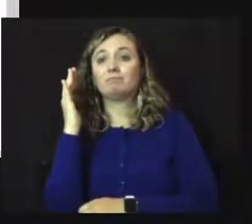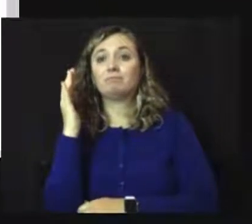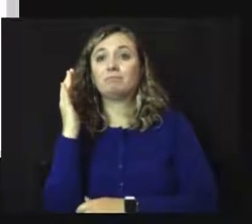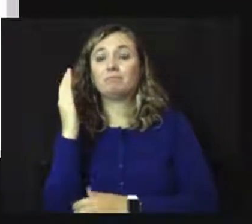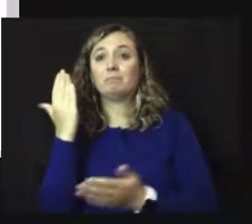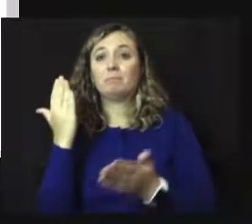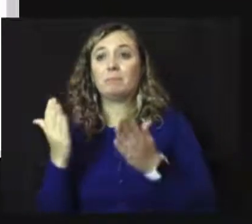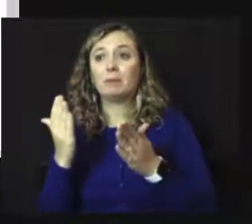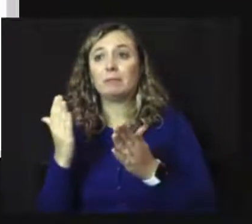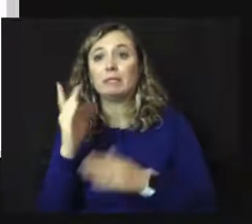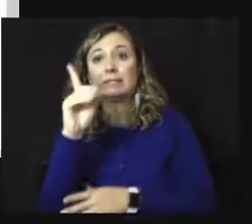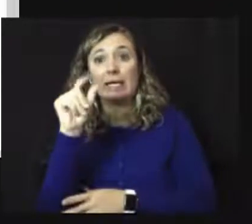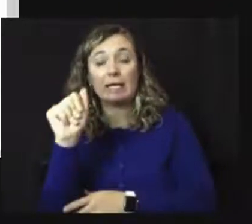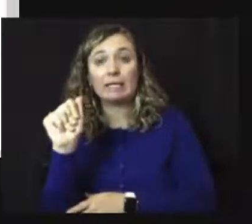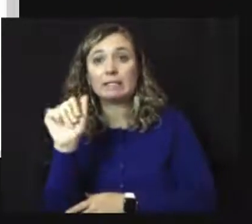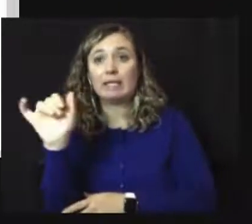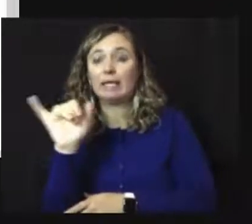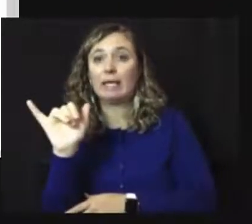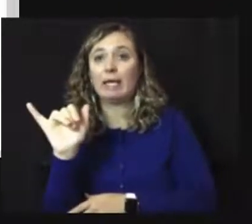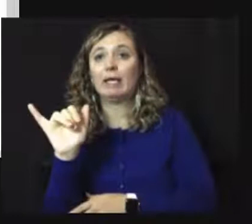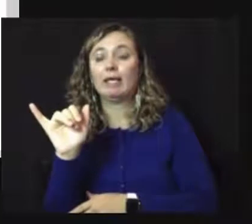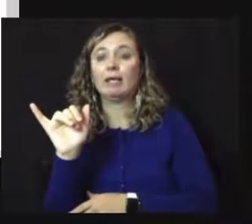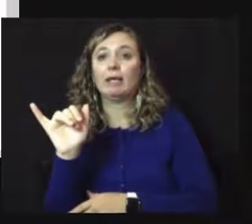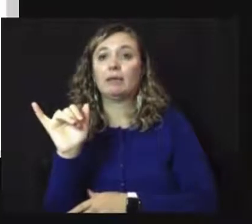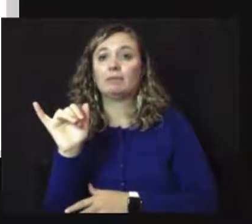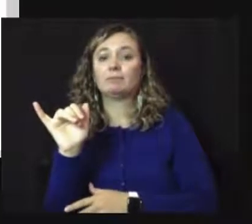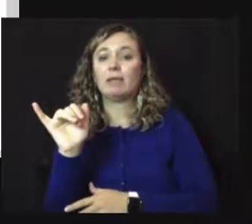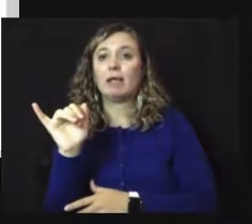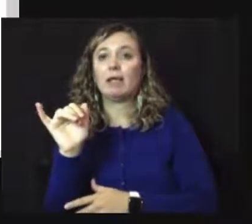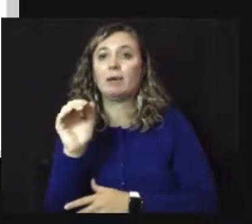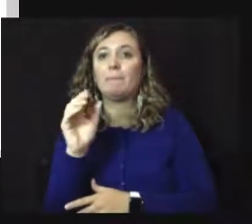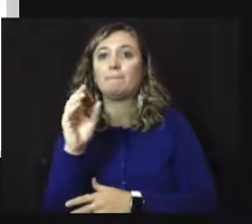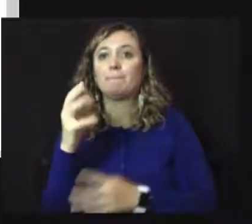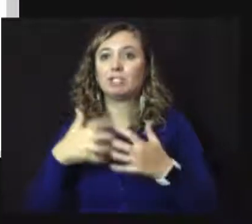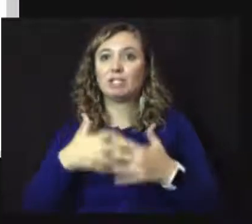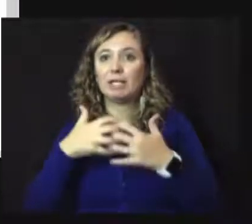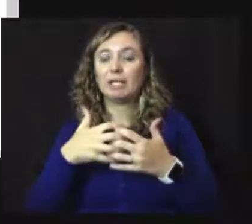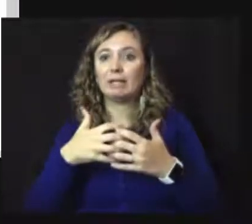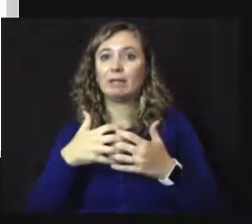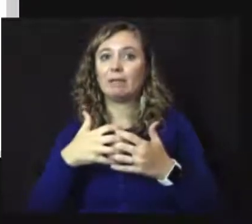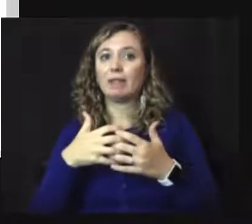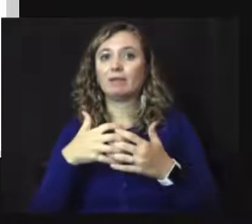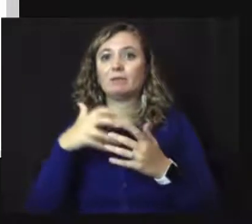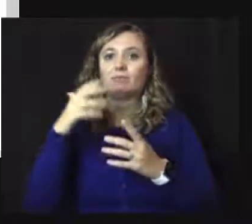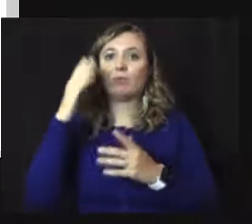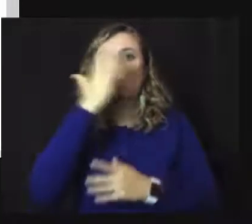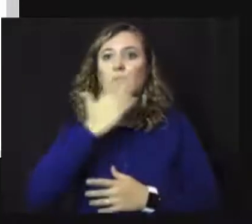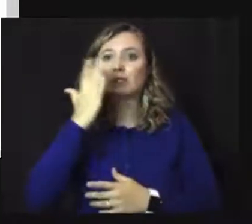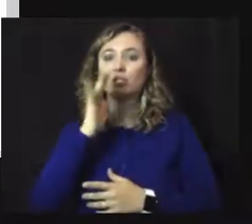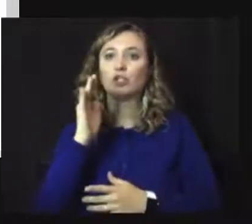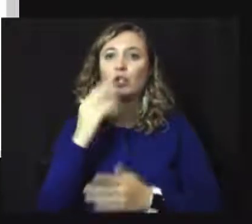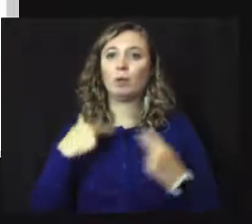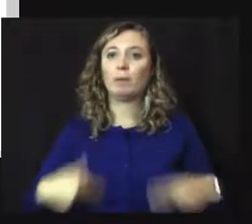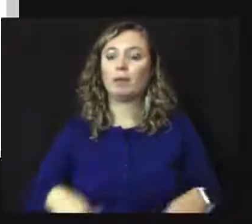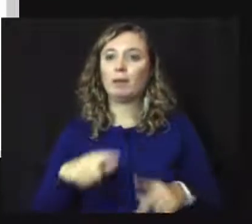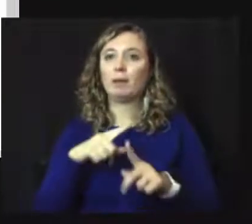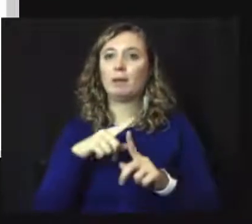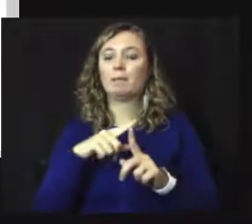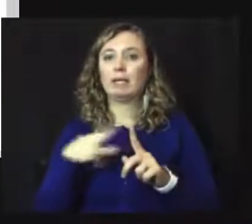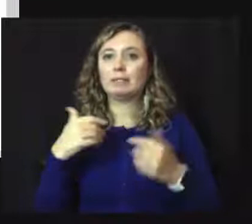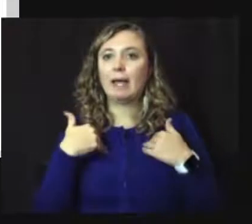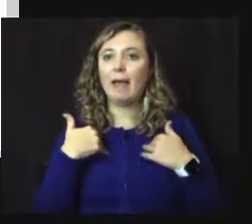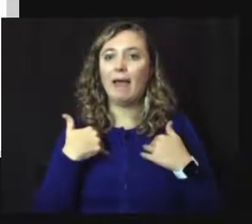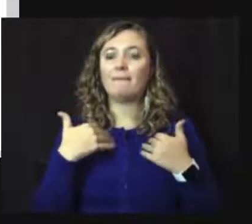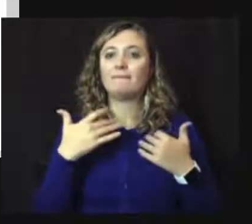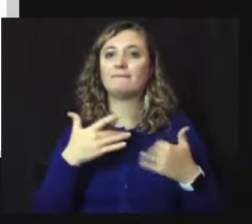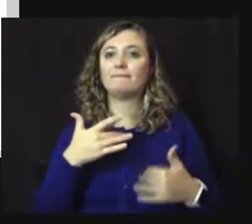machine that has the opportunity to learn how humans work, even though they have no feelings of their own. One of my